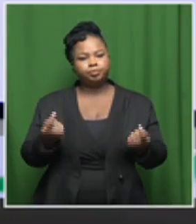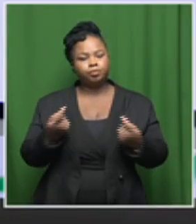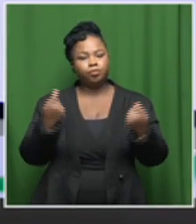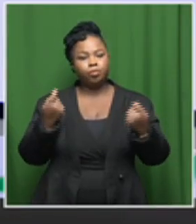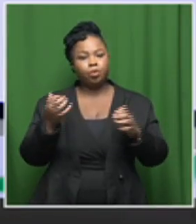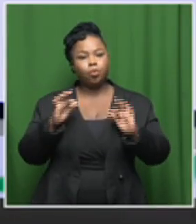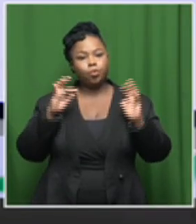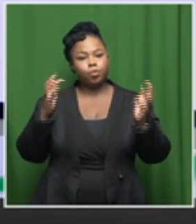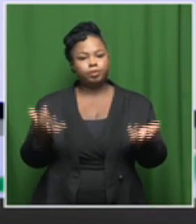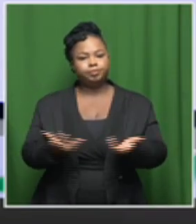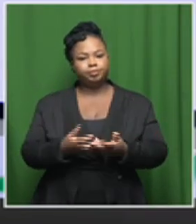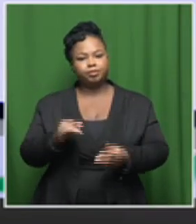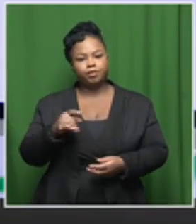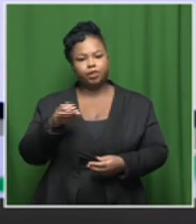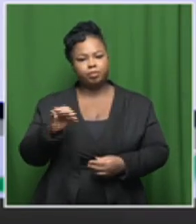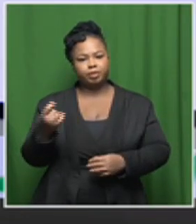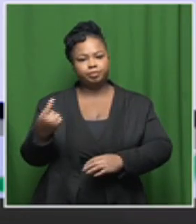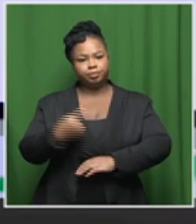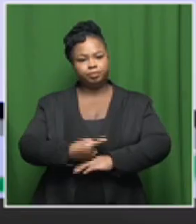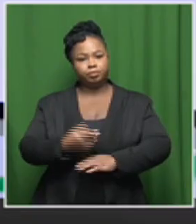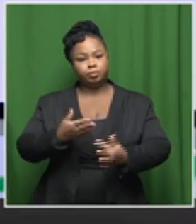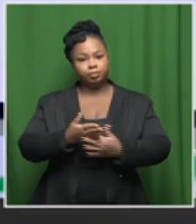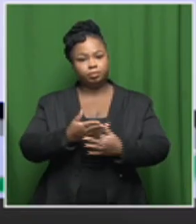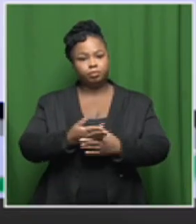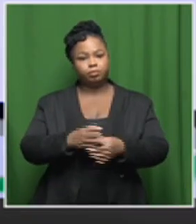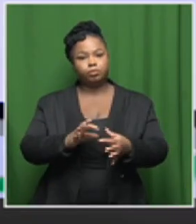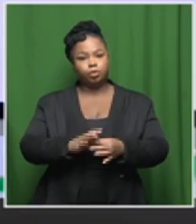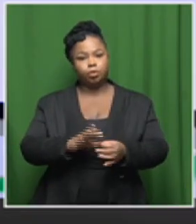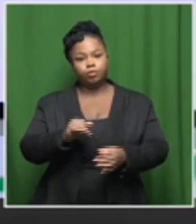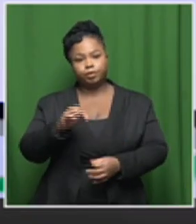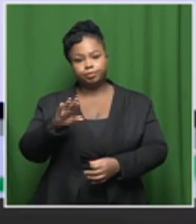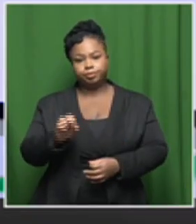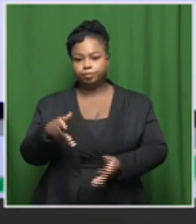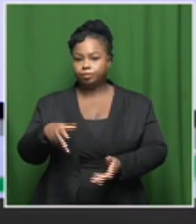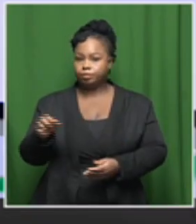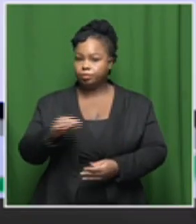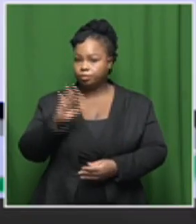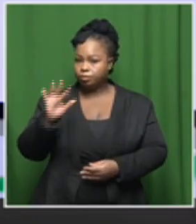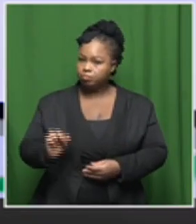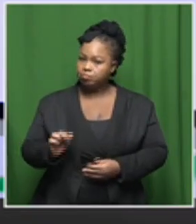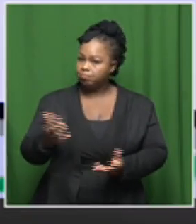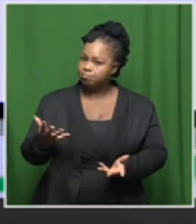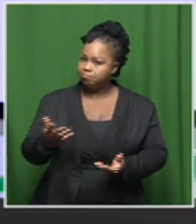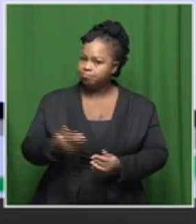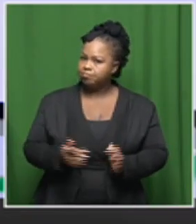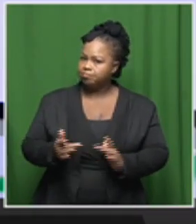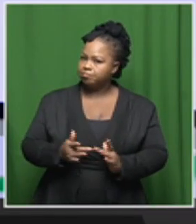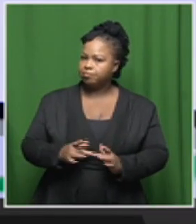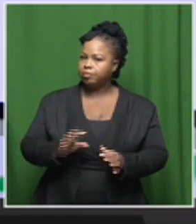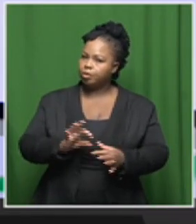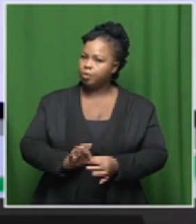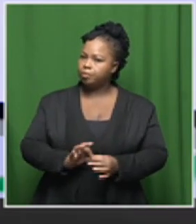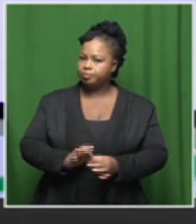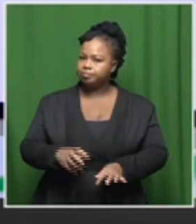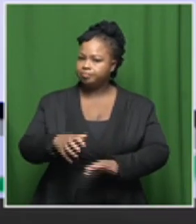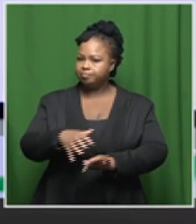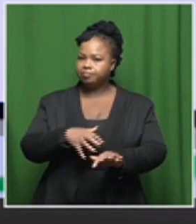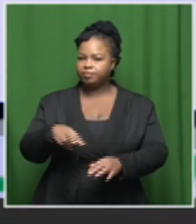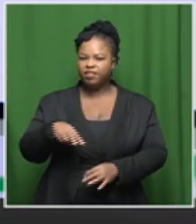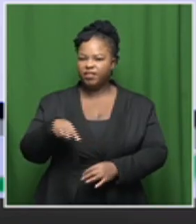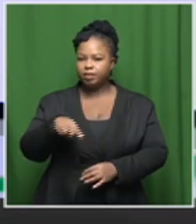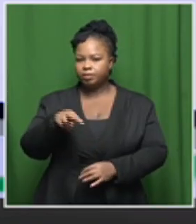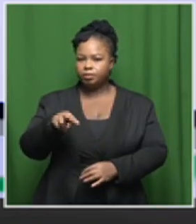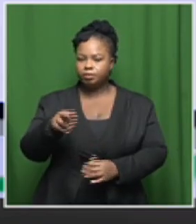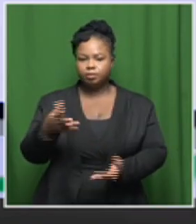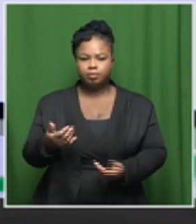World Fibre Day. We look at access to home fibre in South Africa and what can be done to connect farms and remote villages